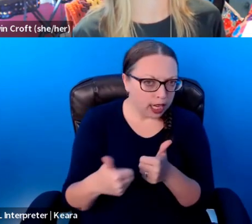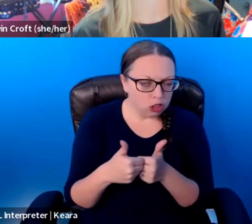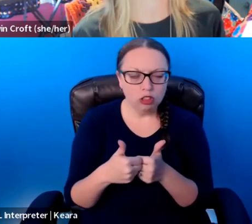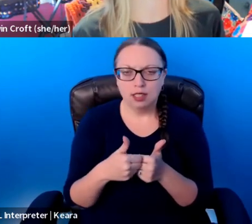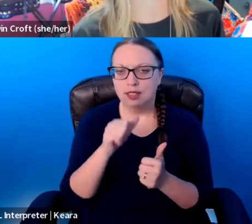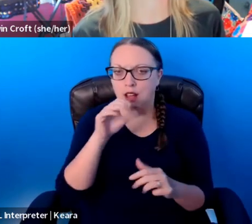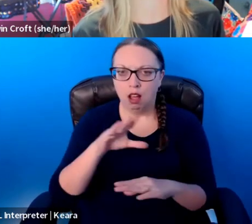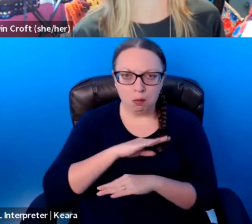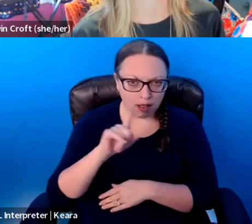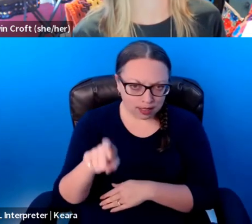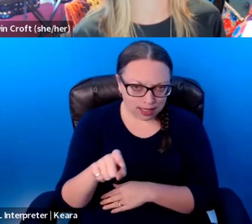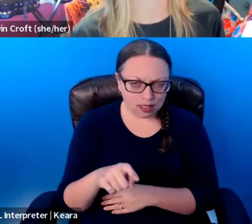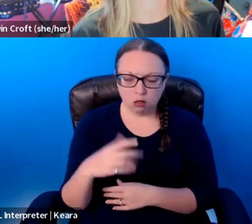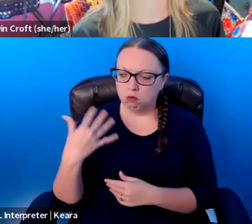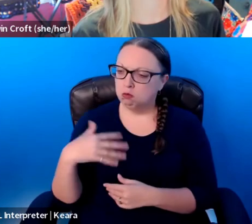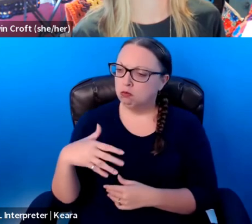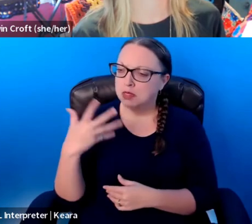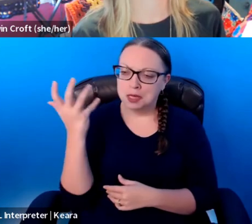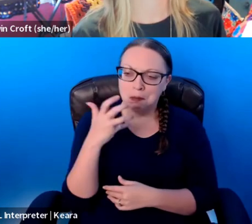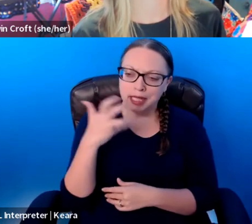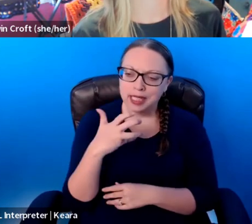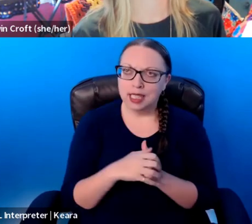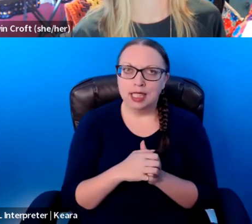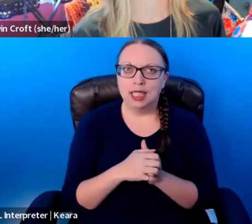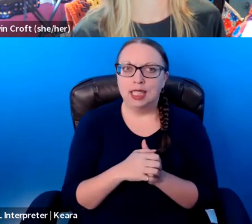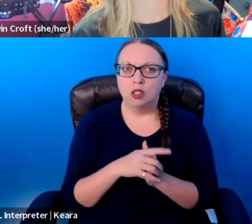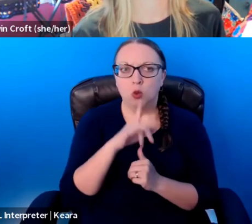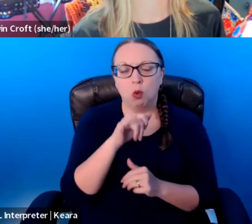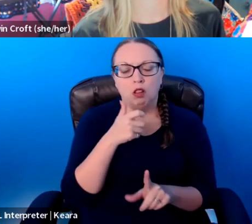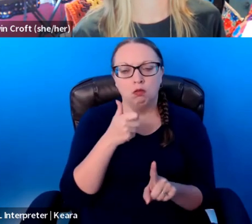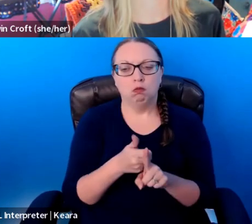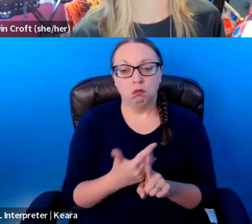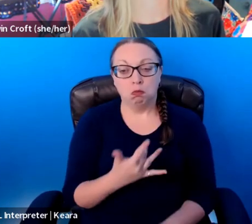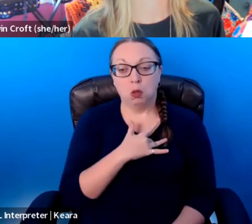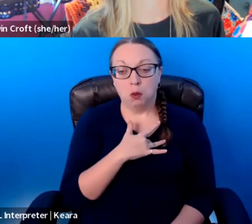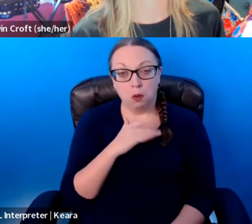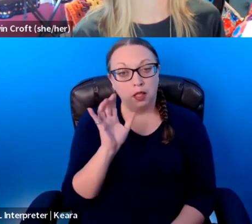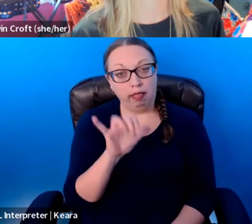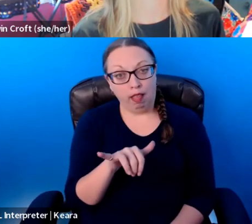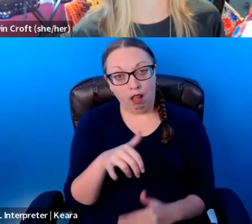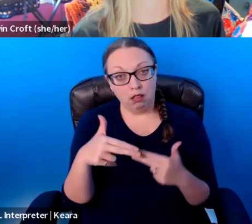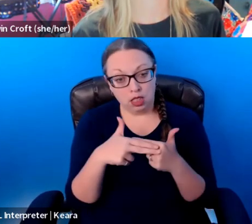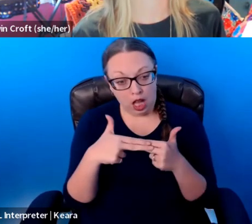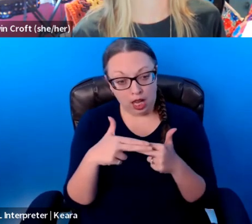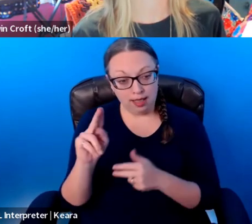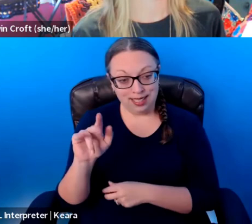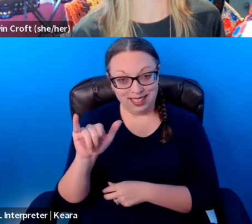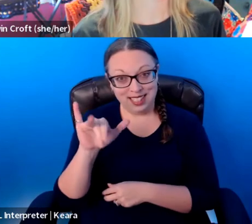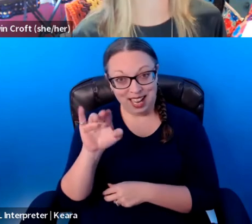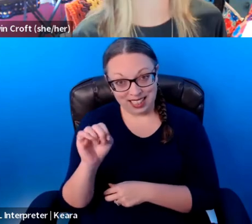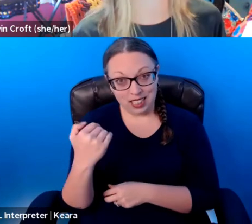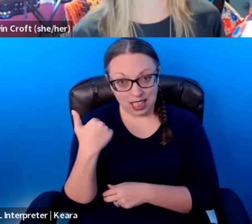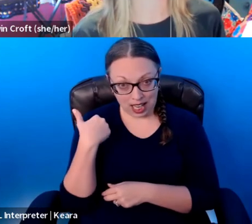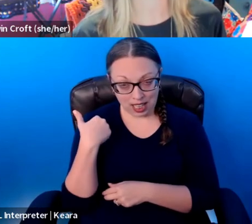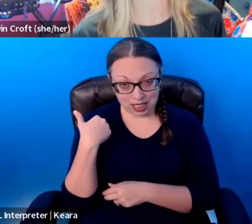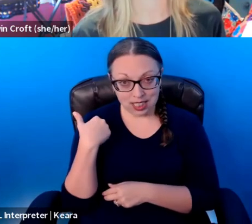is such an amazing, it really struck me in that slide, right? That Natalie had is unmet